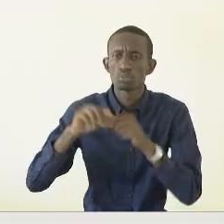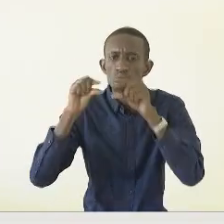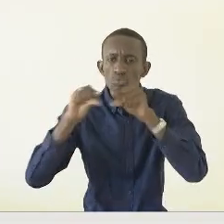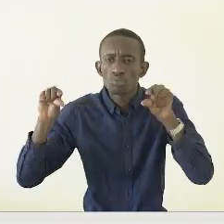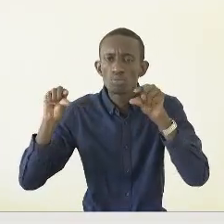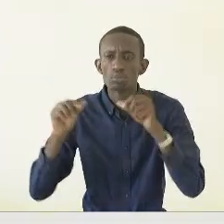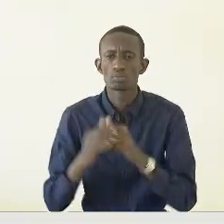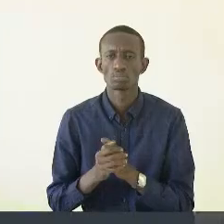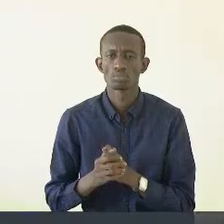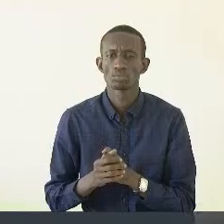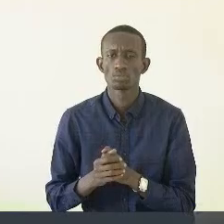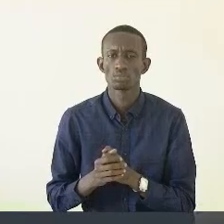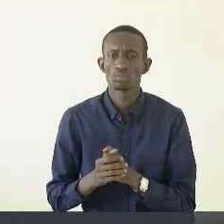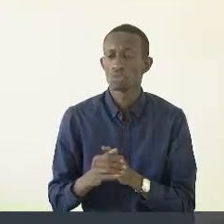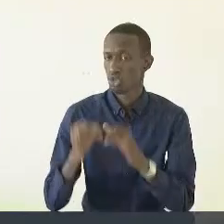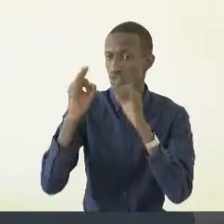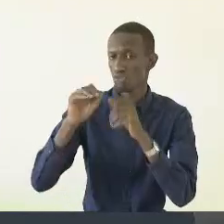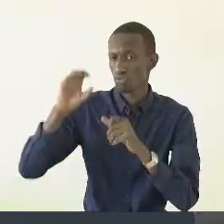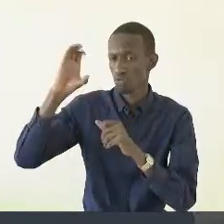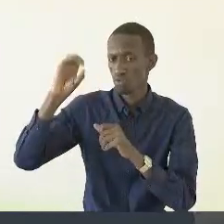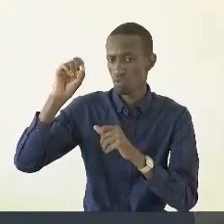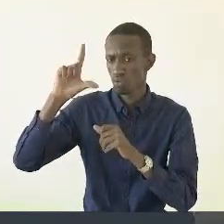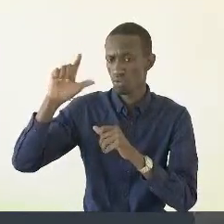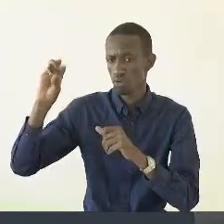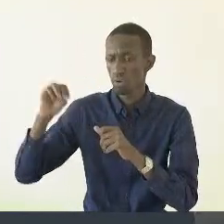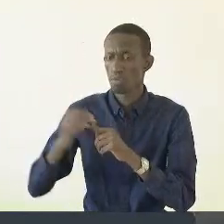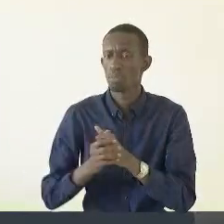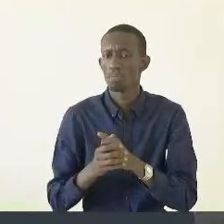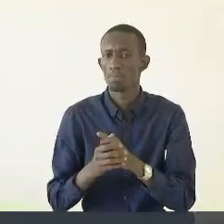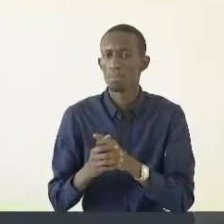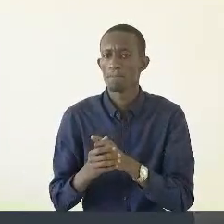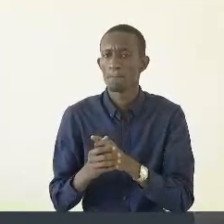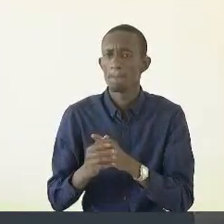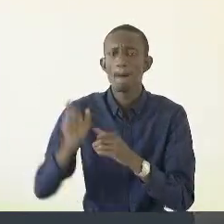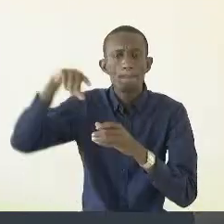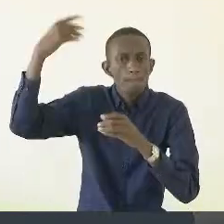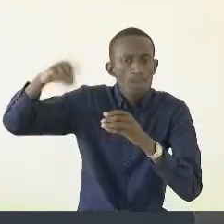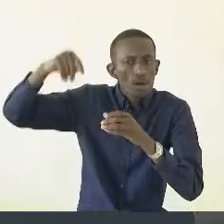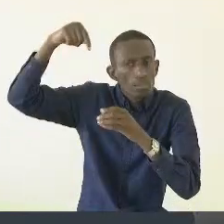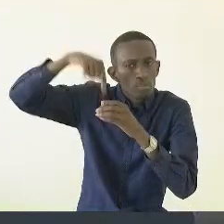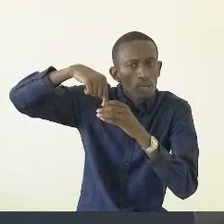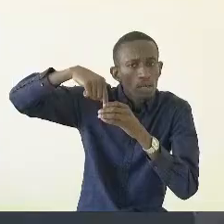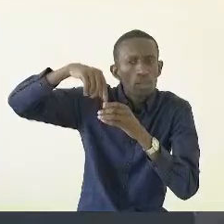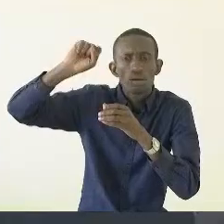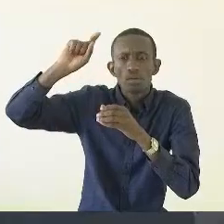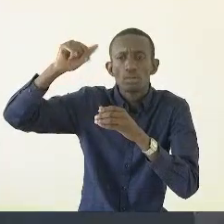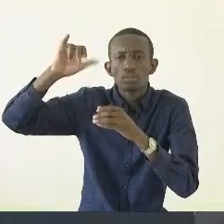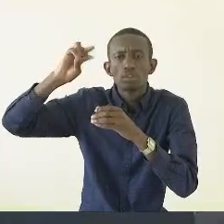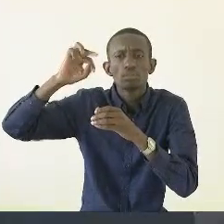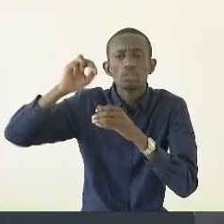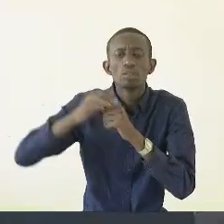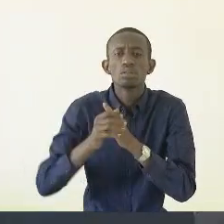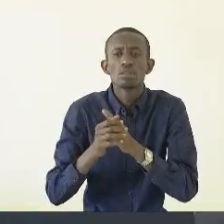that when pollen grains fall on the stigma, they are going to be transported by the